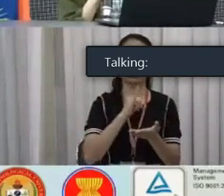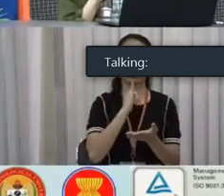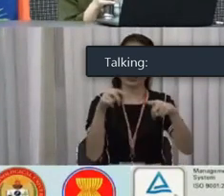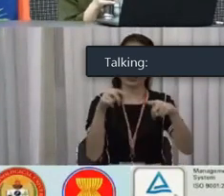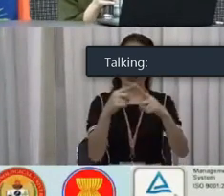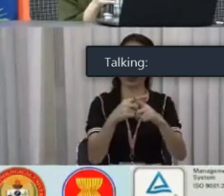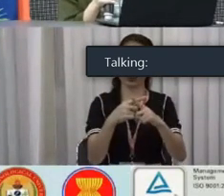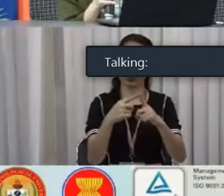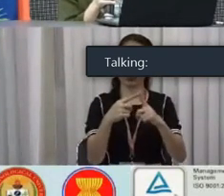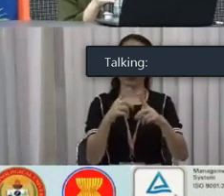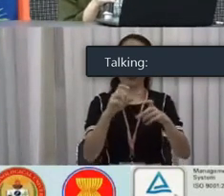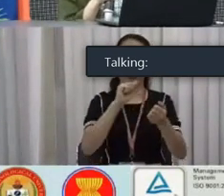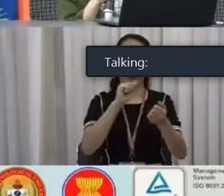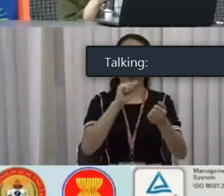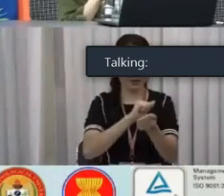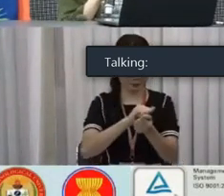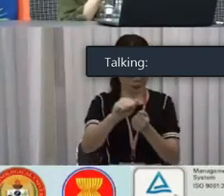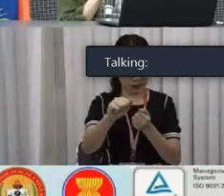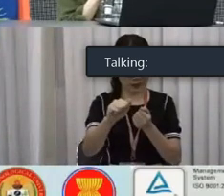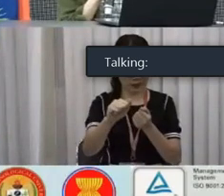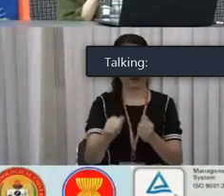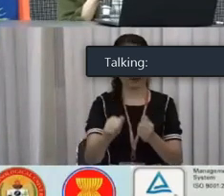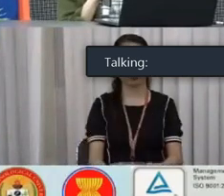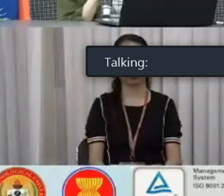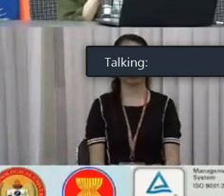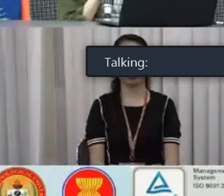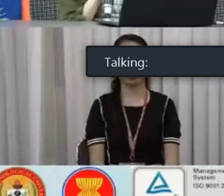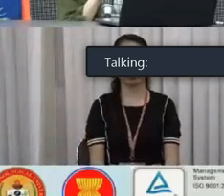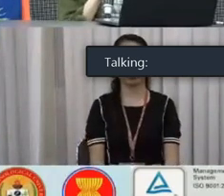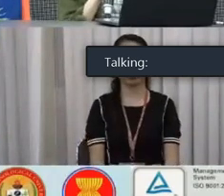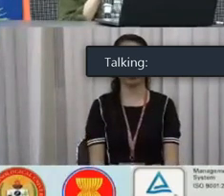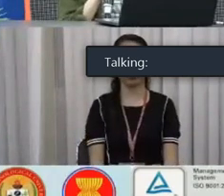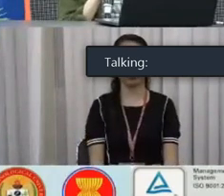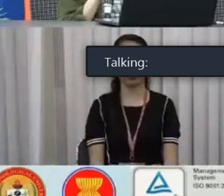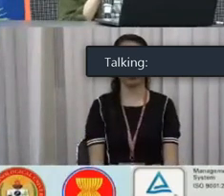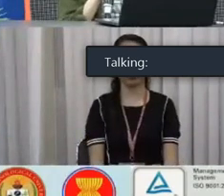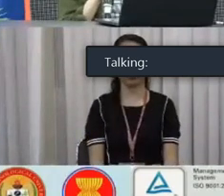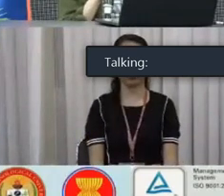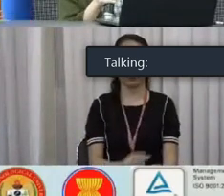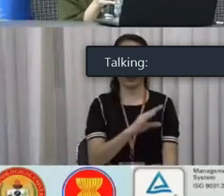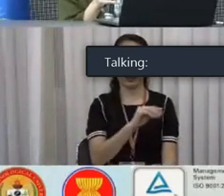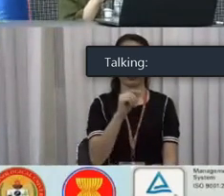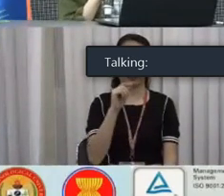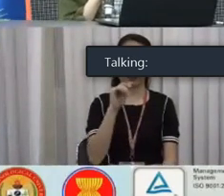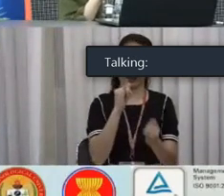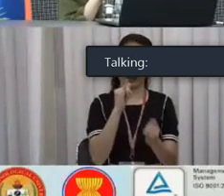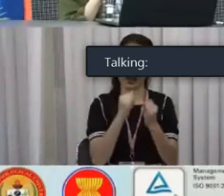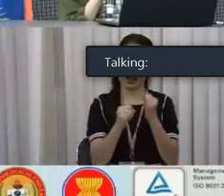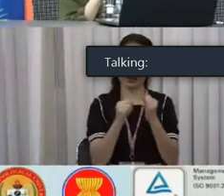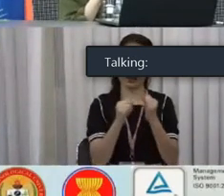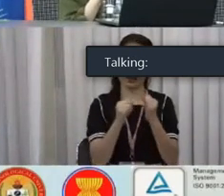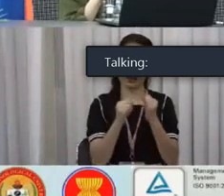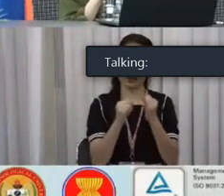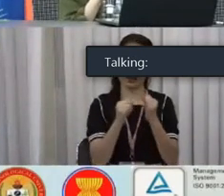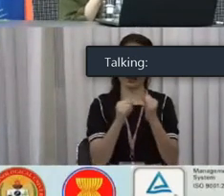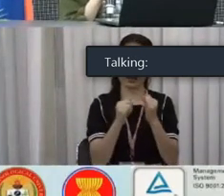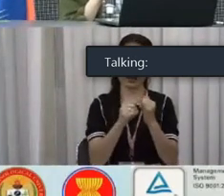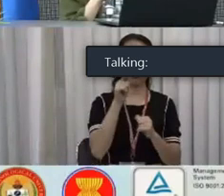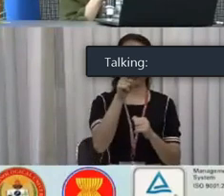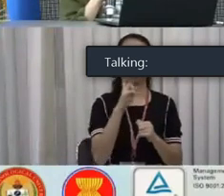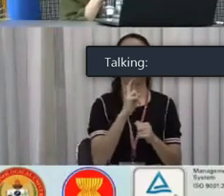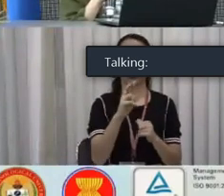after tax, kay dili siya dapat mo exceed sa regional poverty threshold. And lastly, if you are an out-of-school